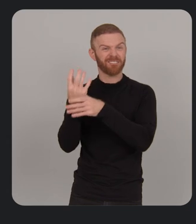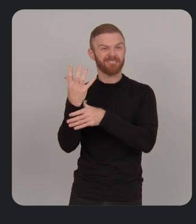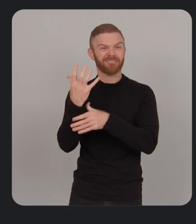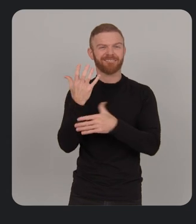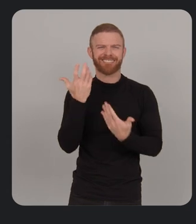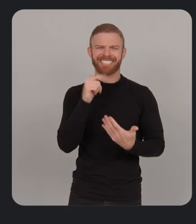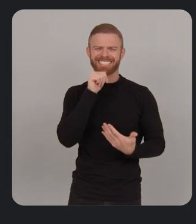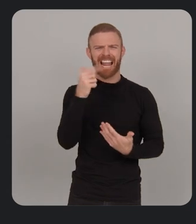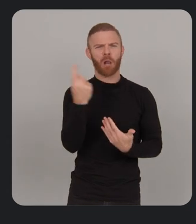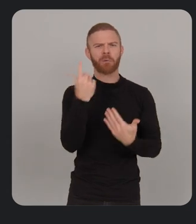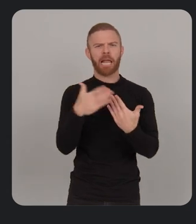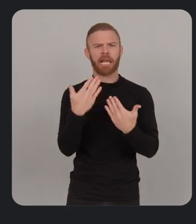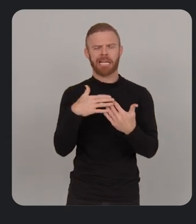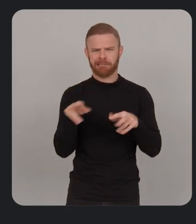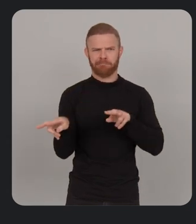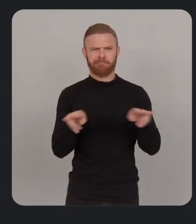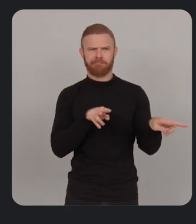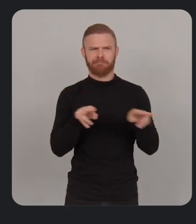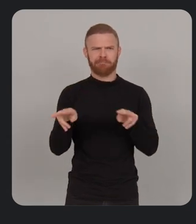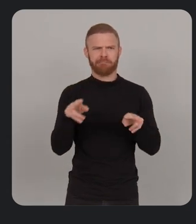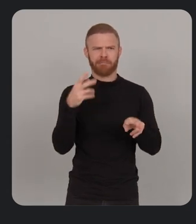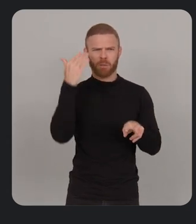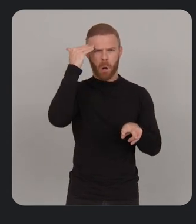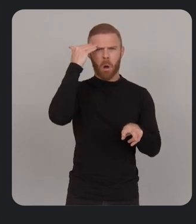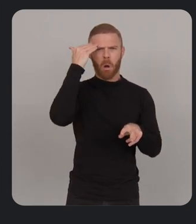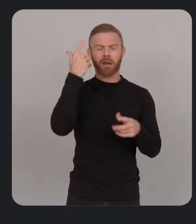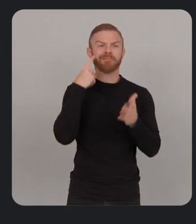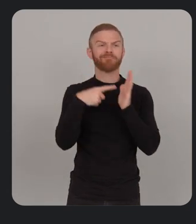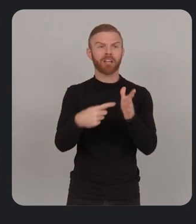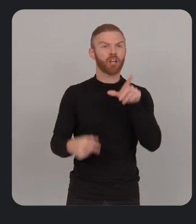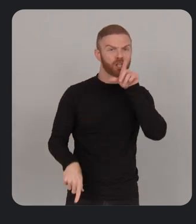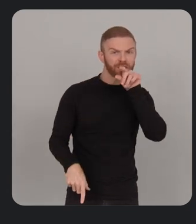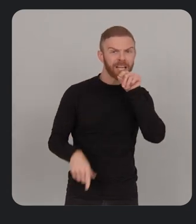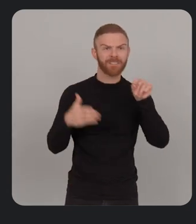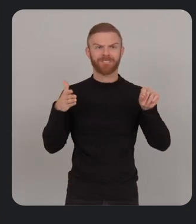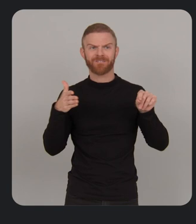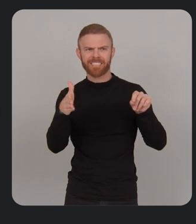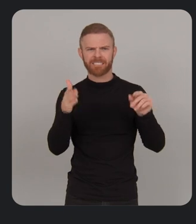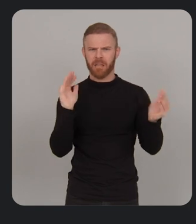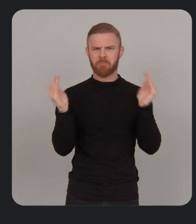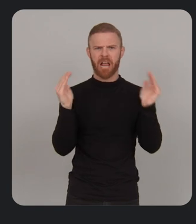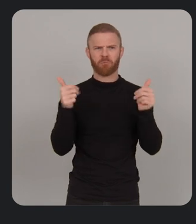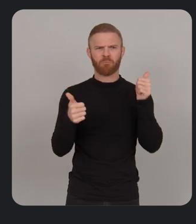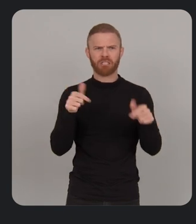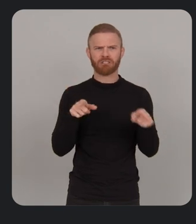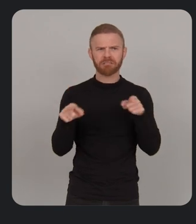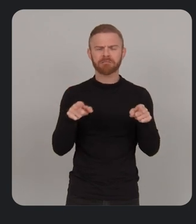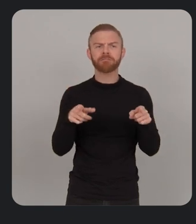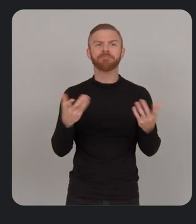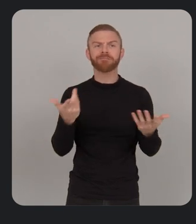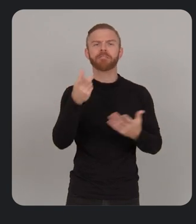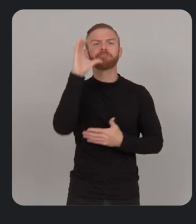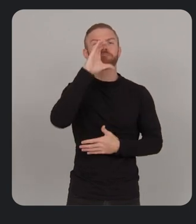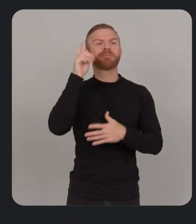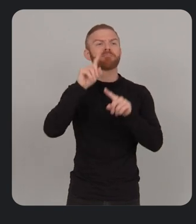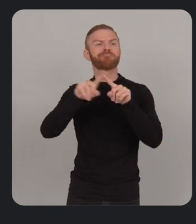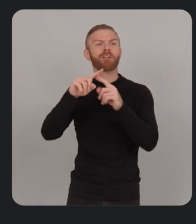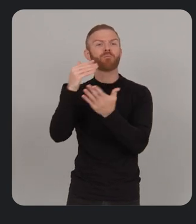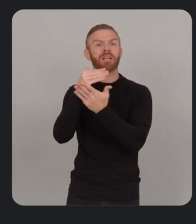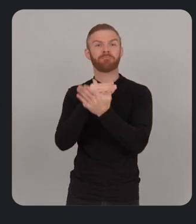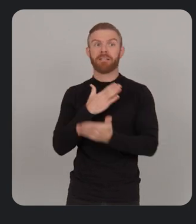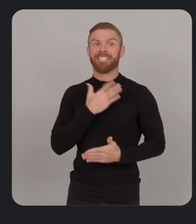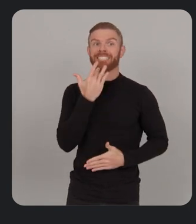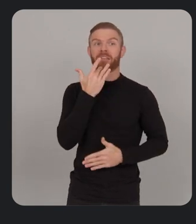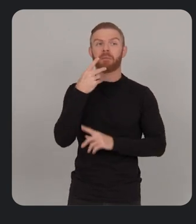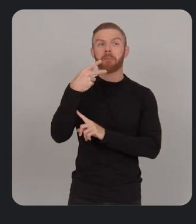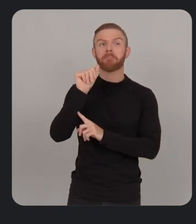emissions but it's not always easy to know for example how chicken compares to fish when you search for certain recipes like